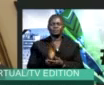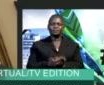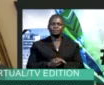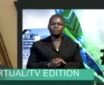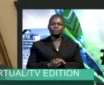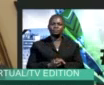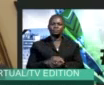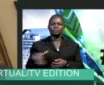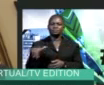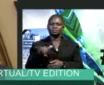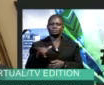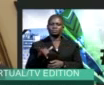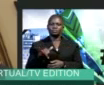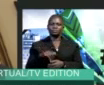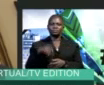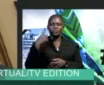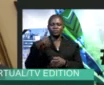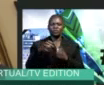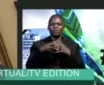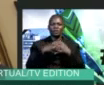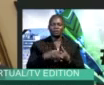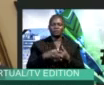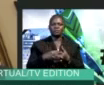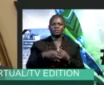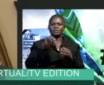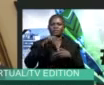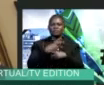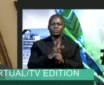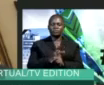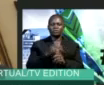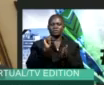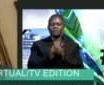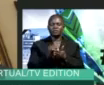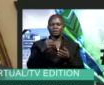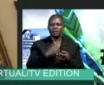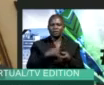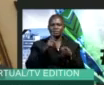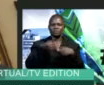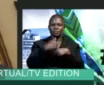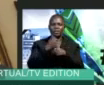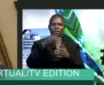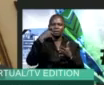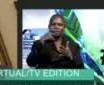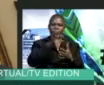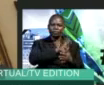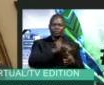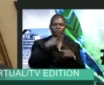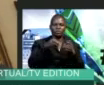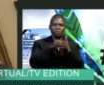producing. Same ditto for electricity. Electricity is a product that has to make profit for the